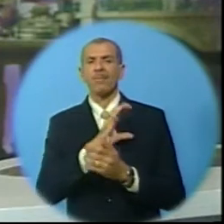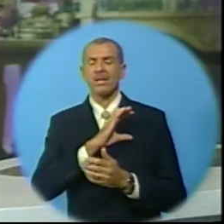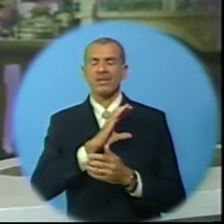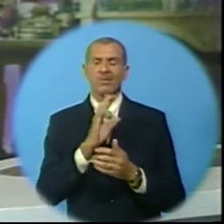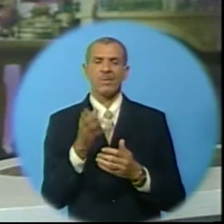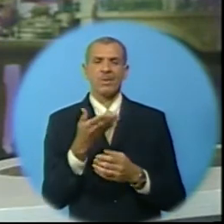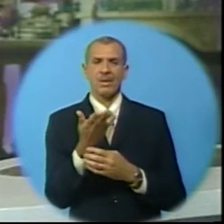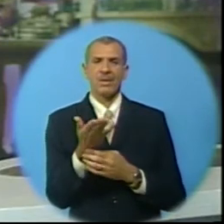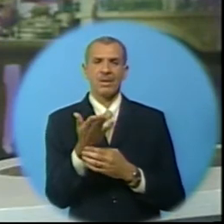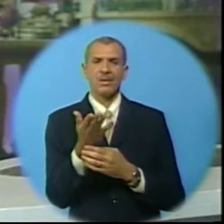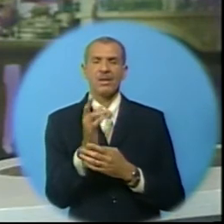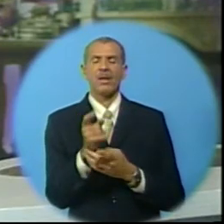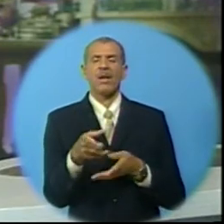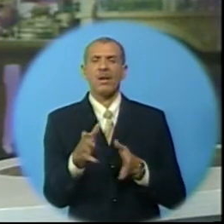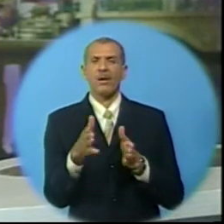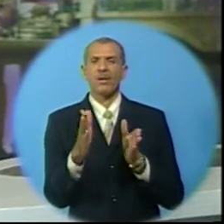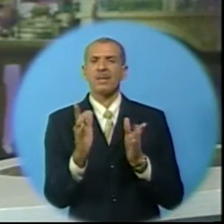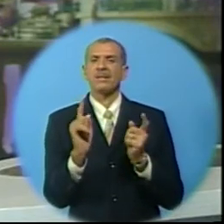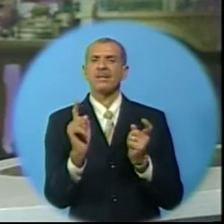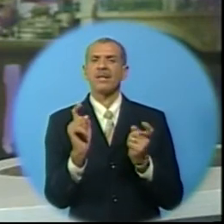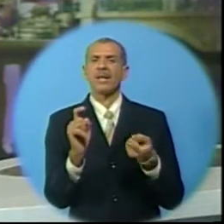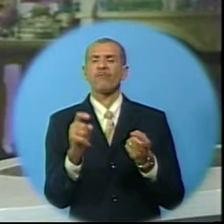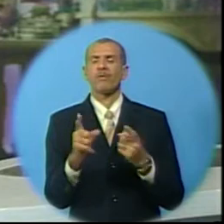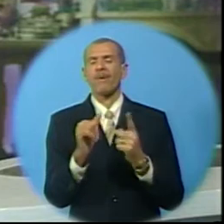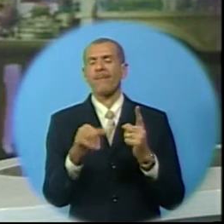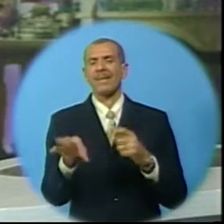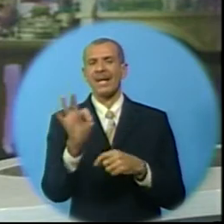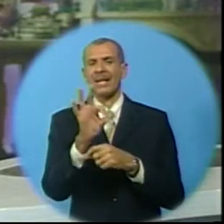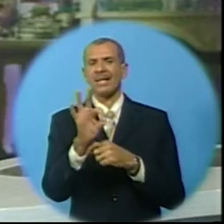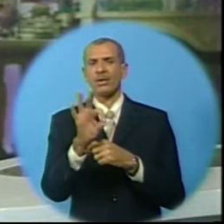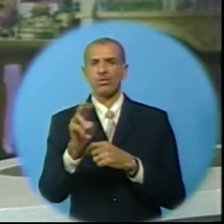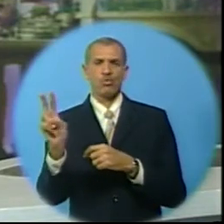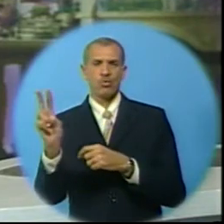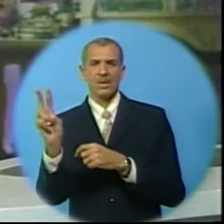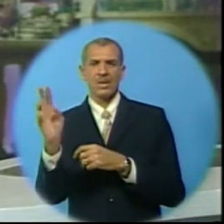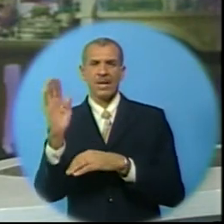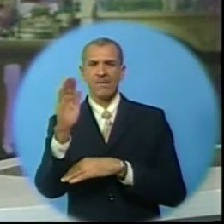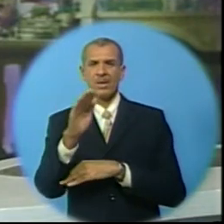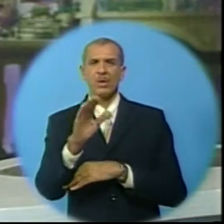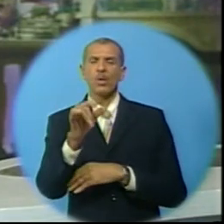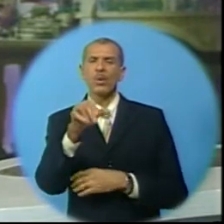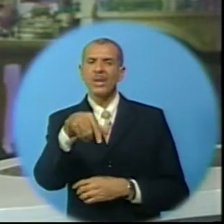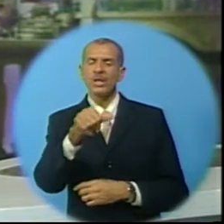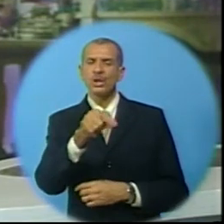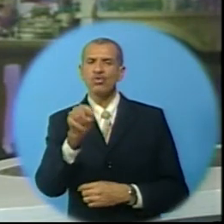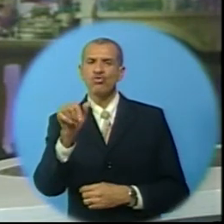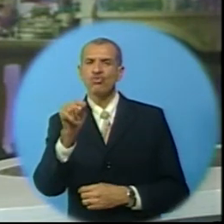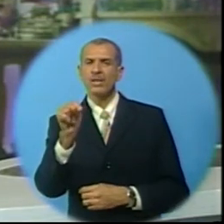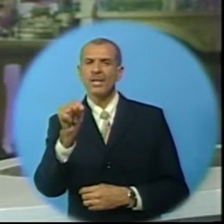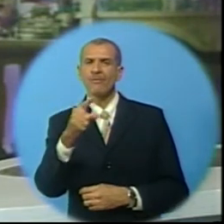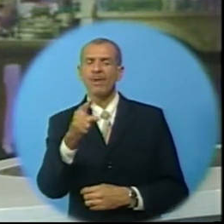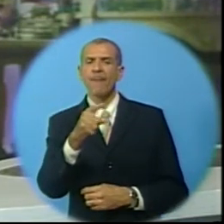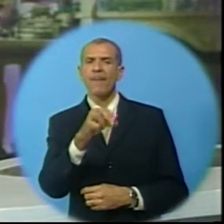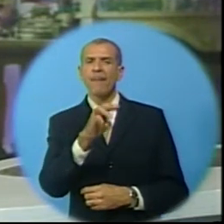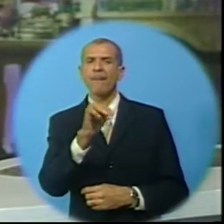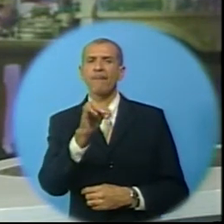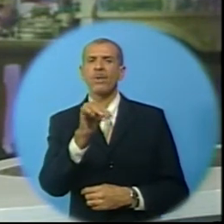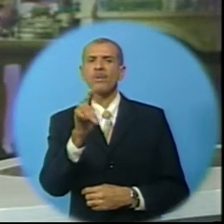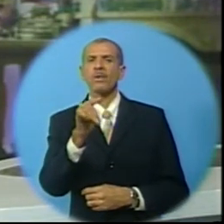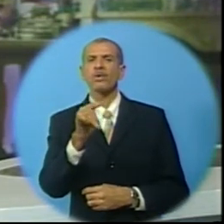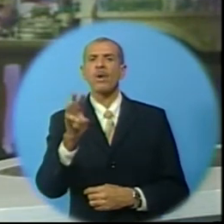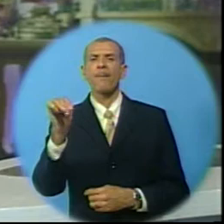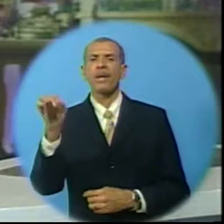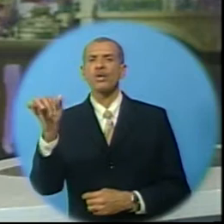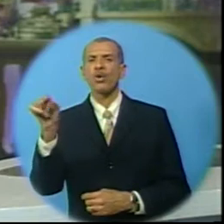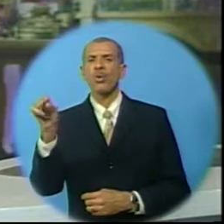event between 9 and 2 in the afternoon, Queen Street from its junction with Major Walk to its junction with